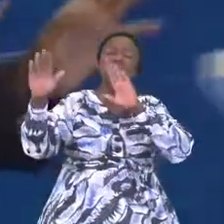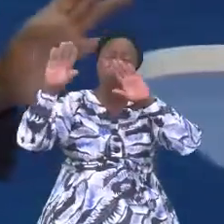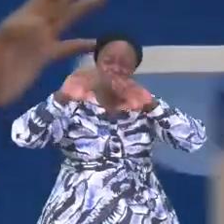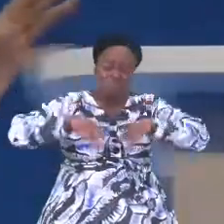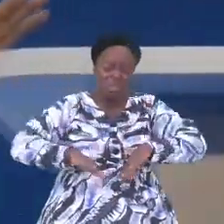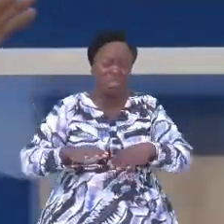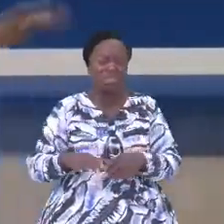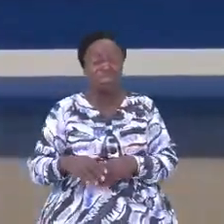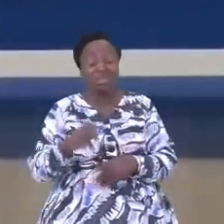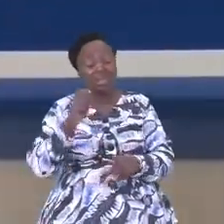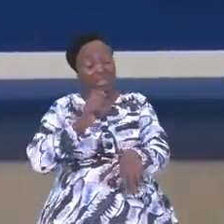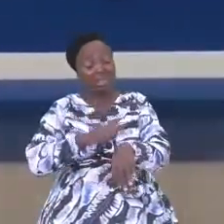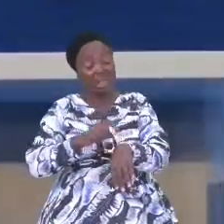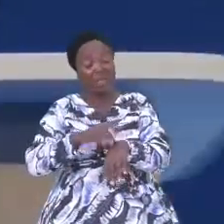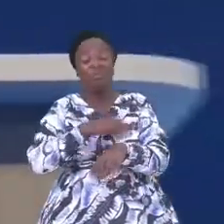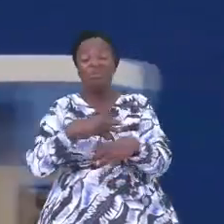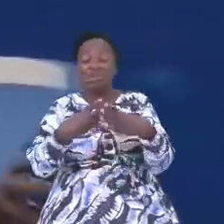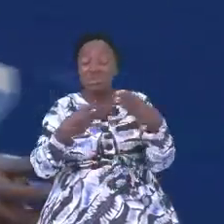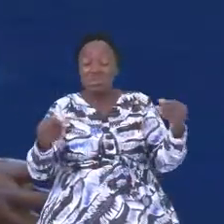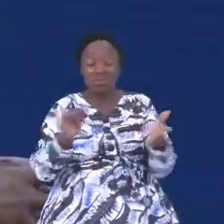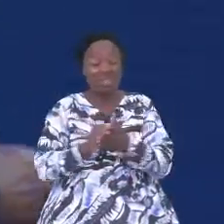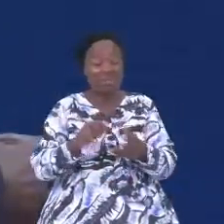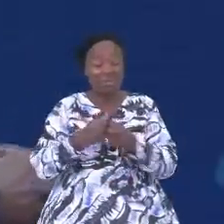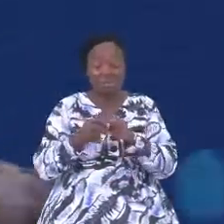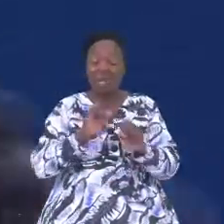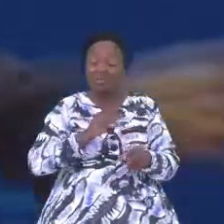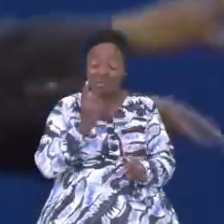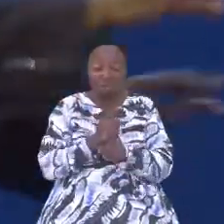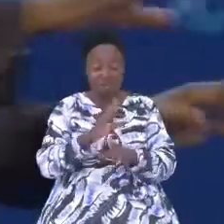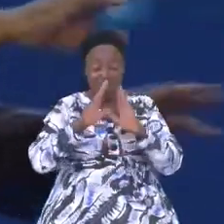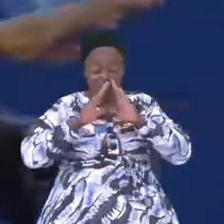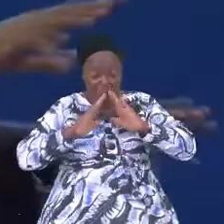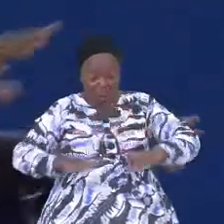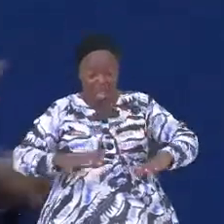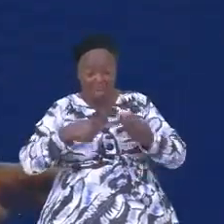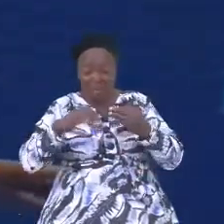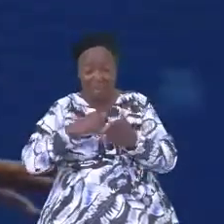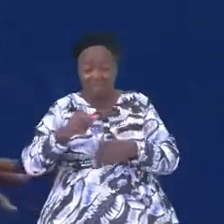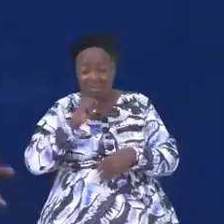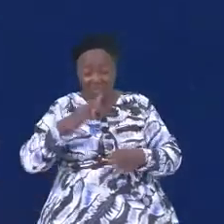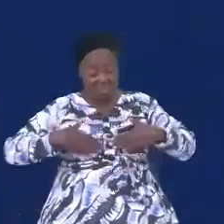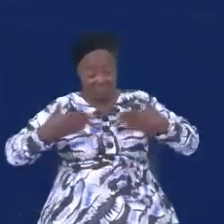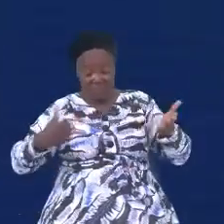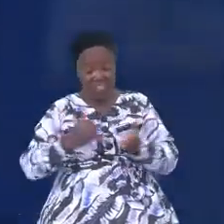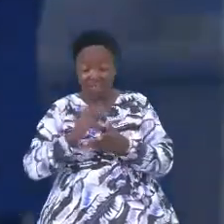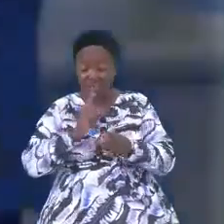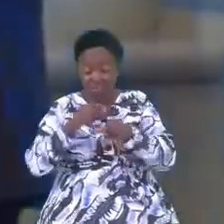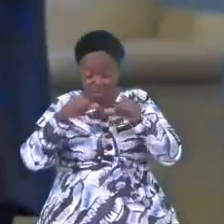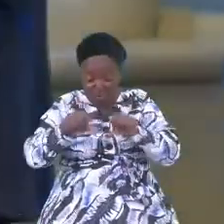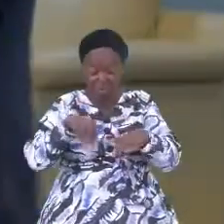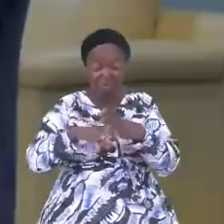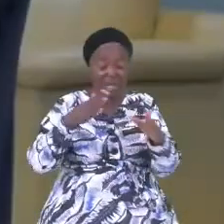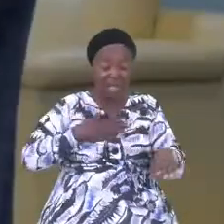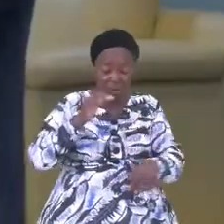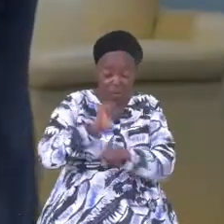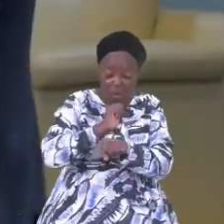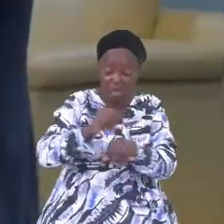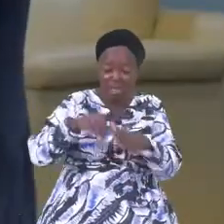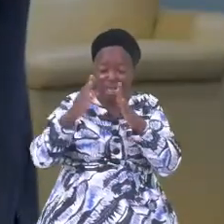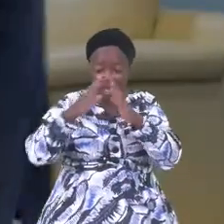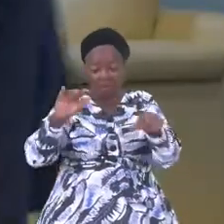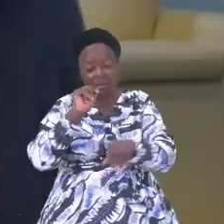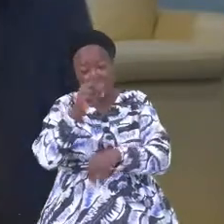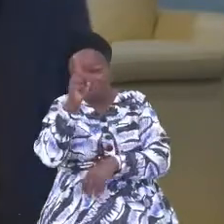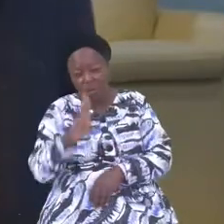be quiet. I won't say anything. I'll just go about other activities. I will distract